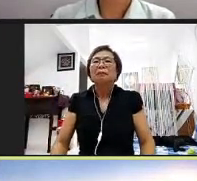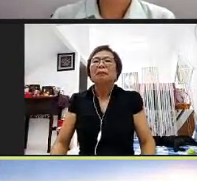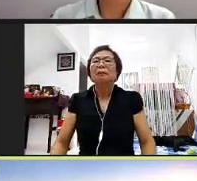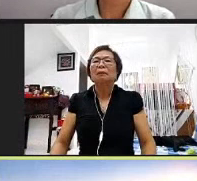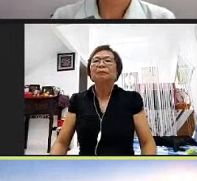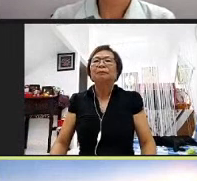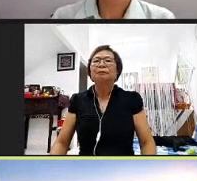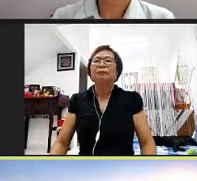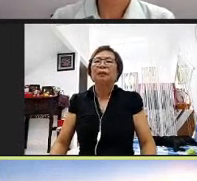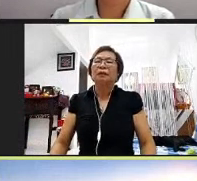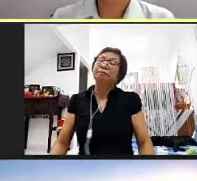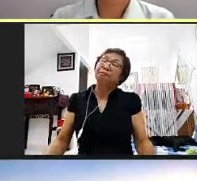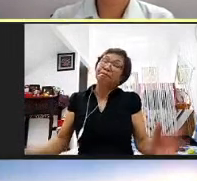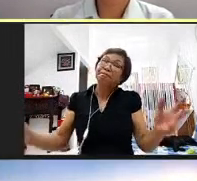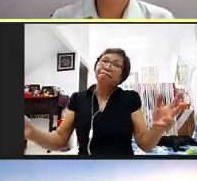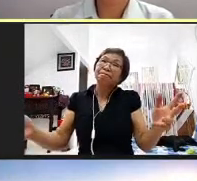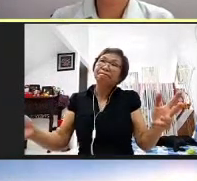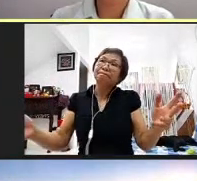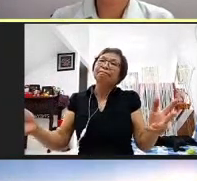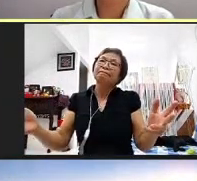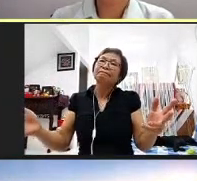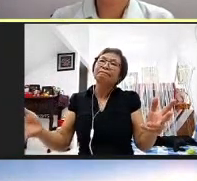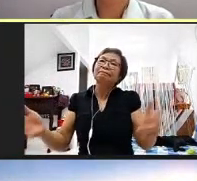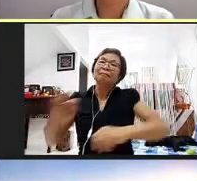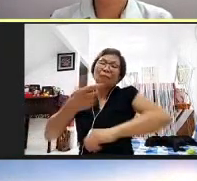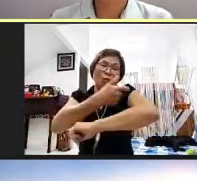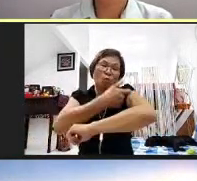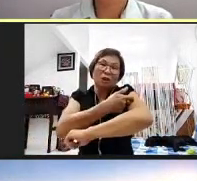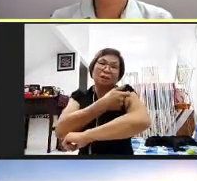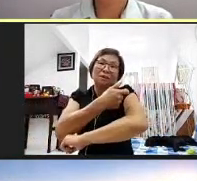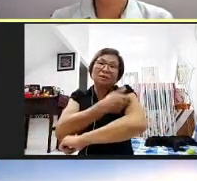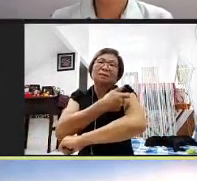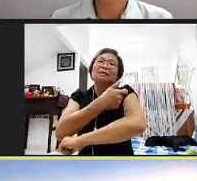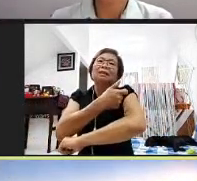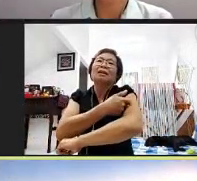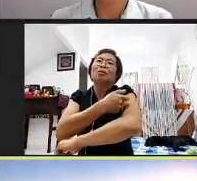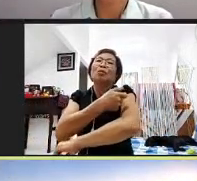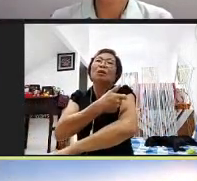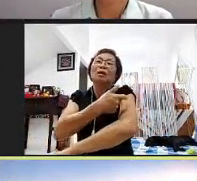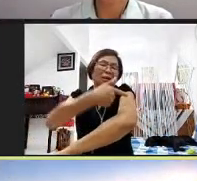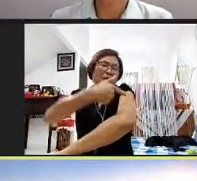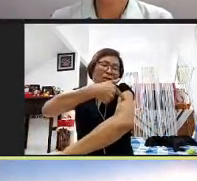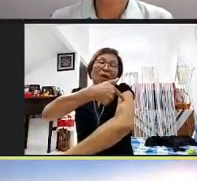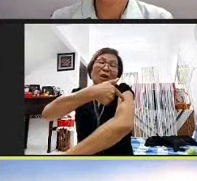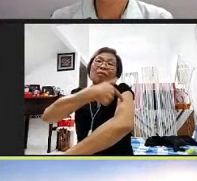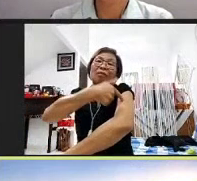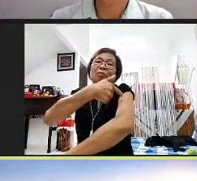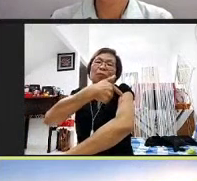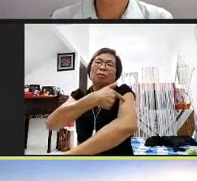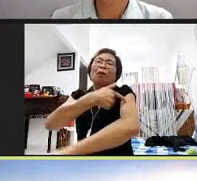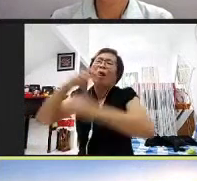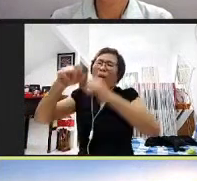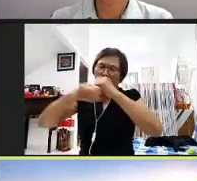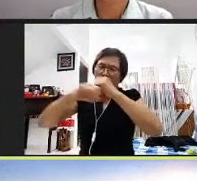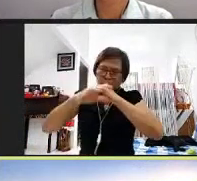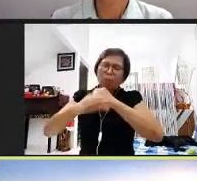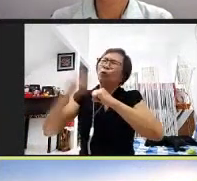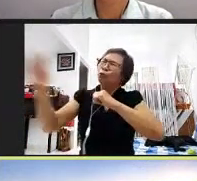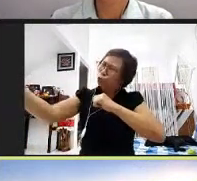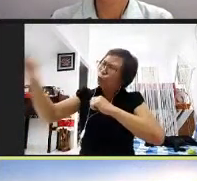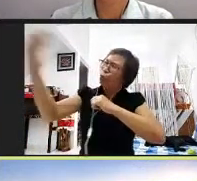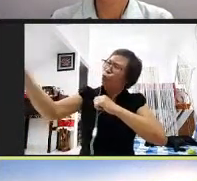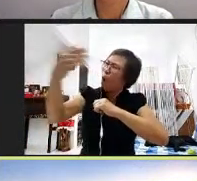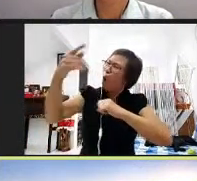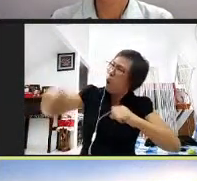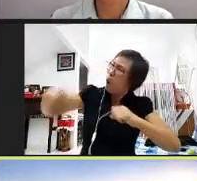if that is the case, is vaccination, no, we are actually promoting that everybody should get vaccinated.